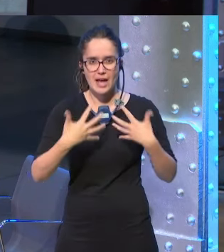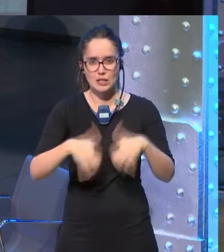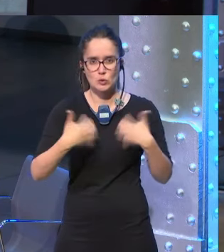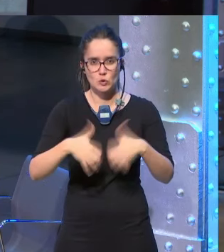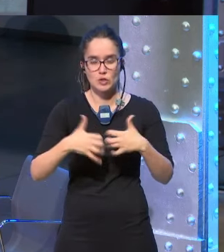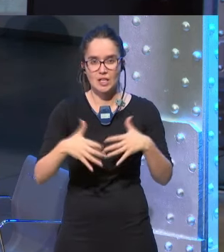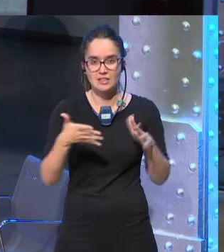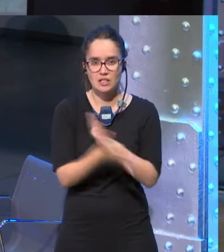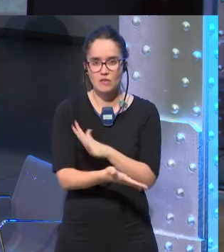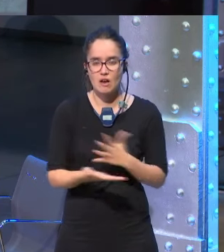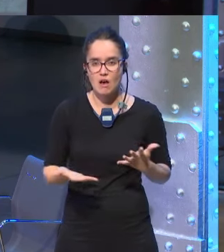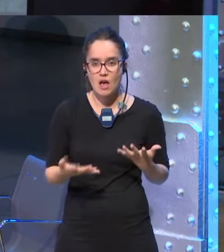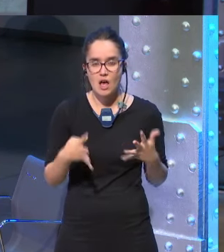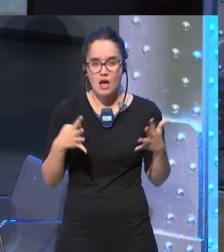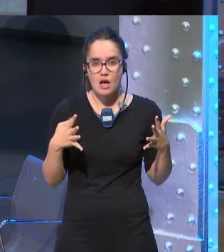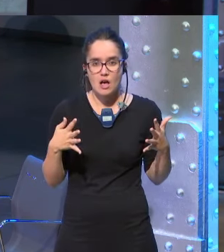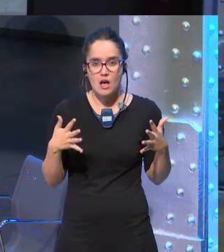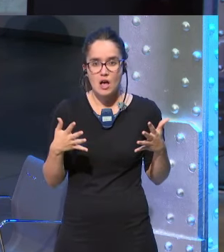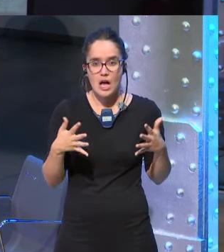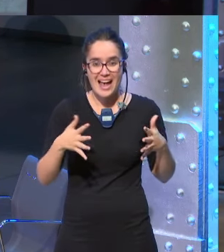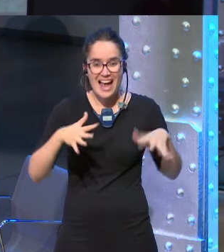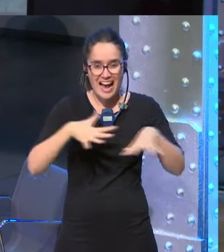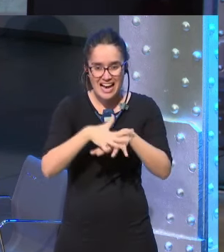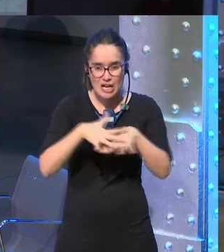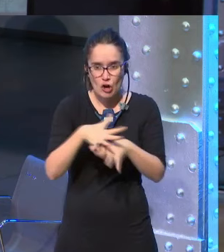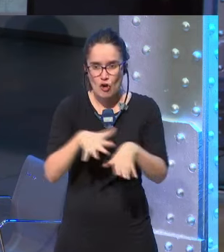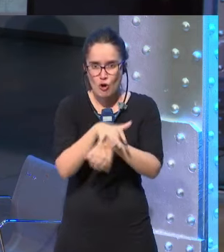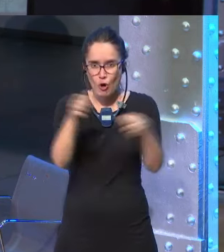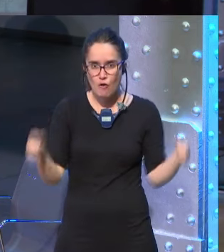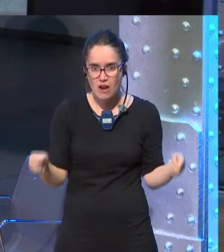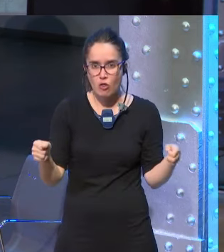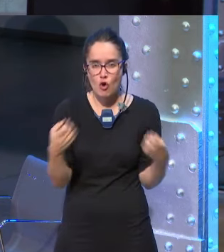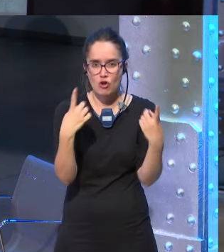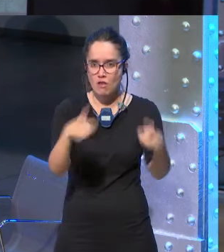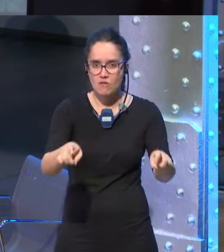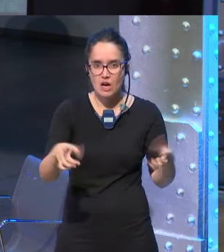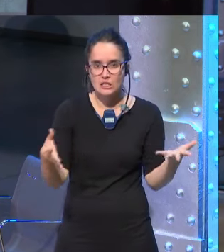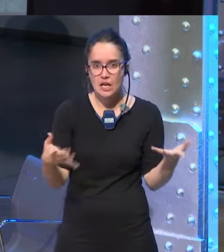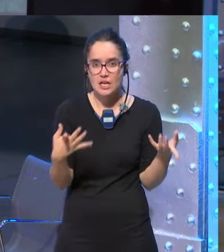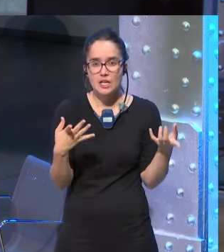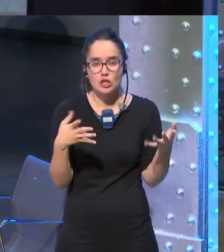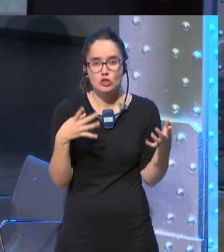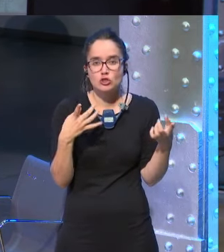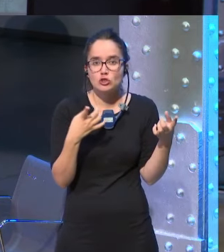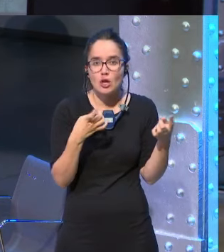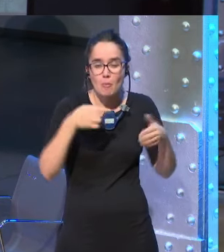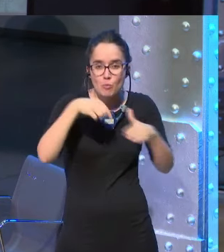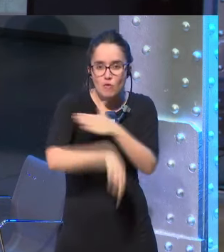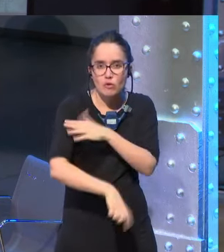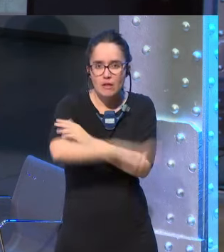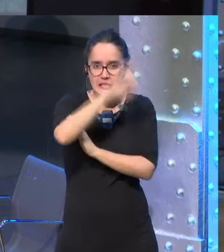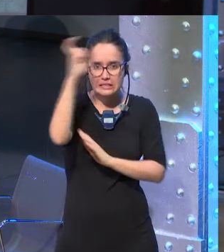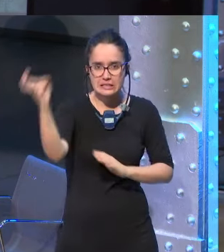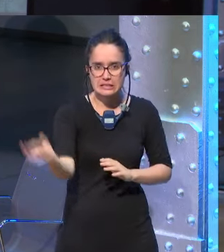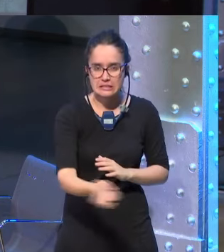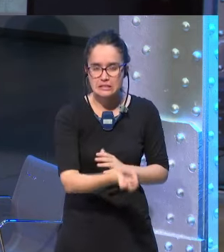and each of these mullions can be different. So in this case, you have a different depth for each of these mullions,